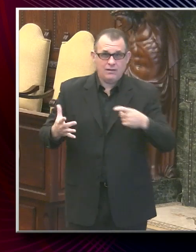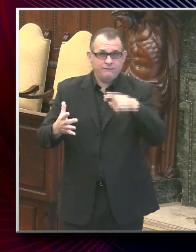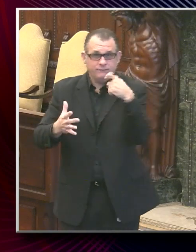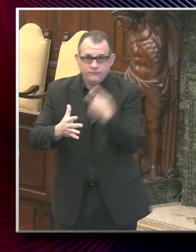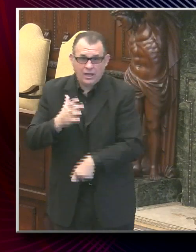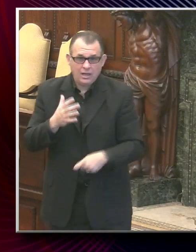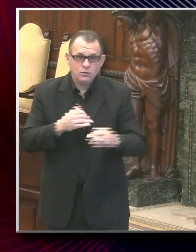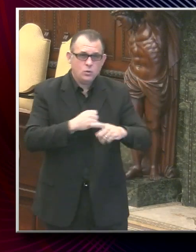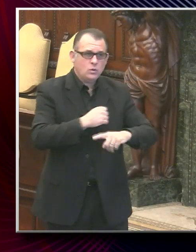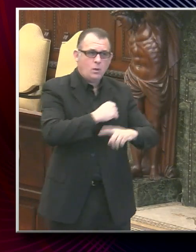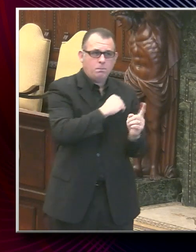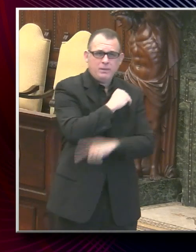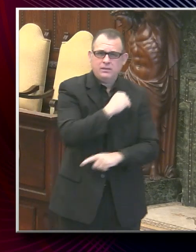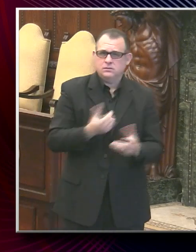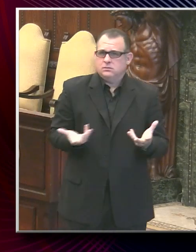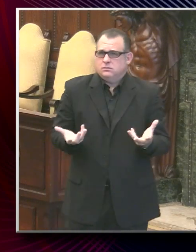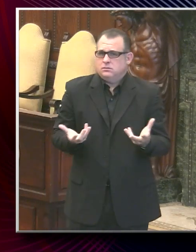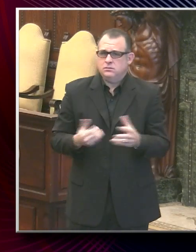or so forth?